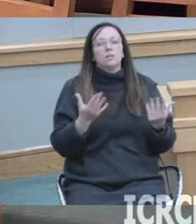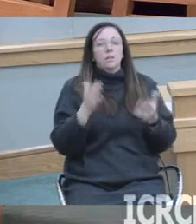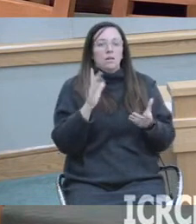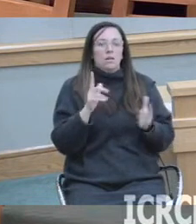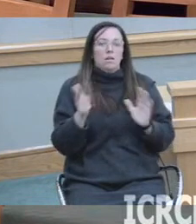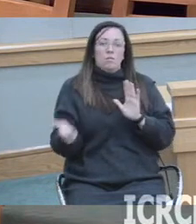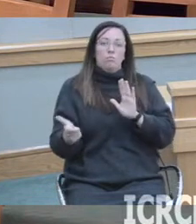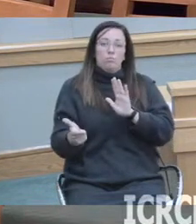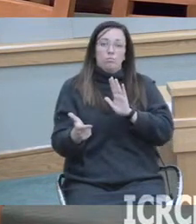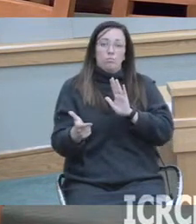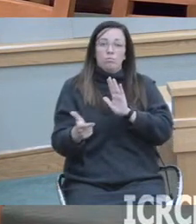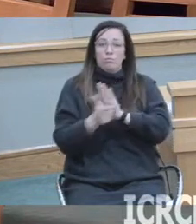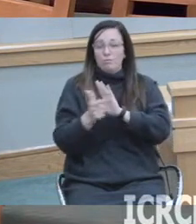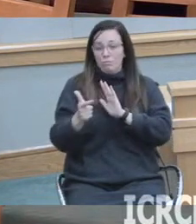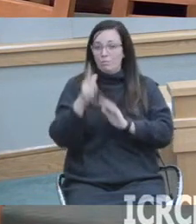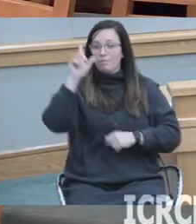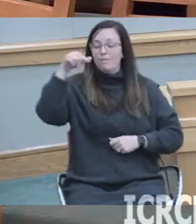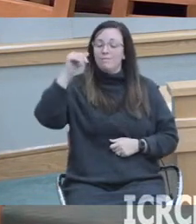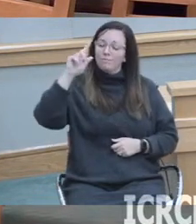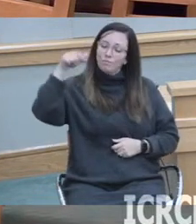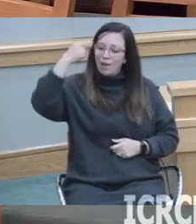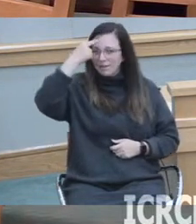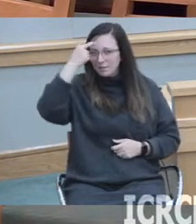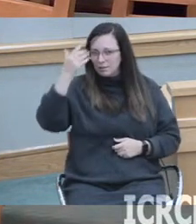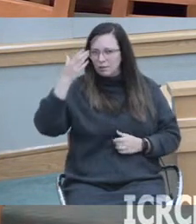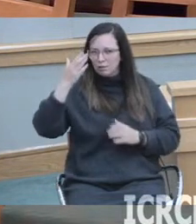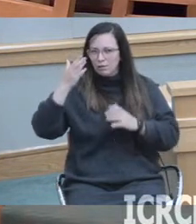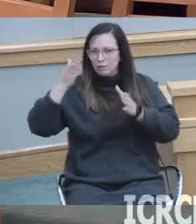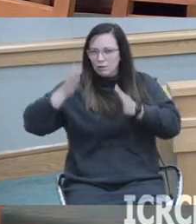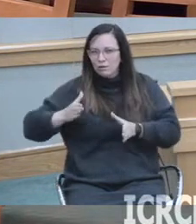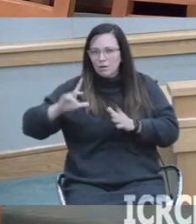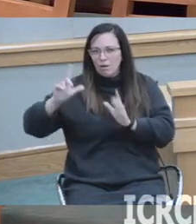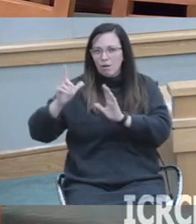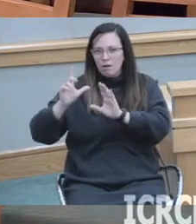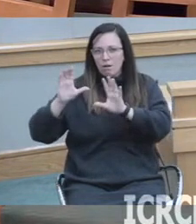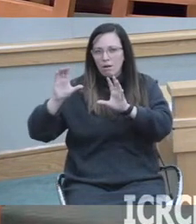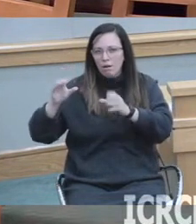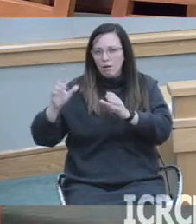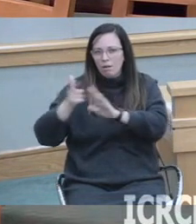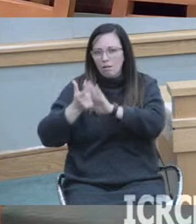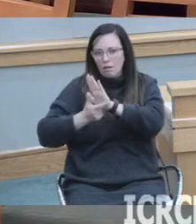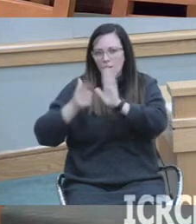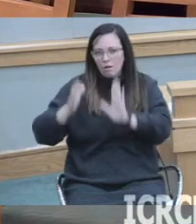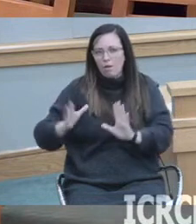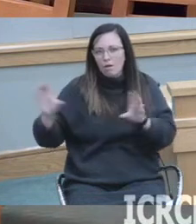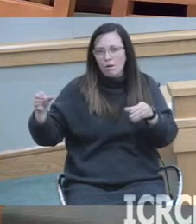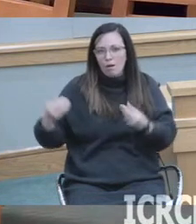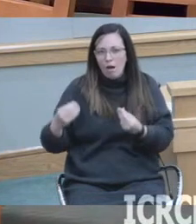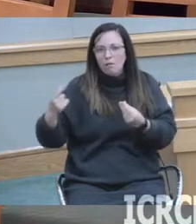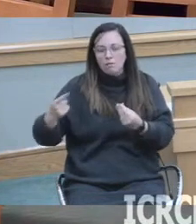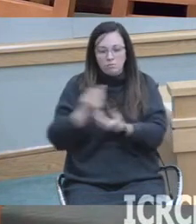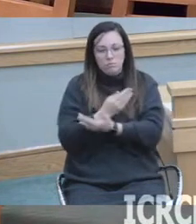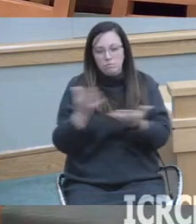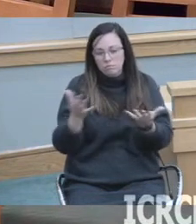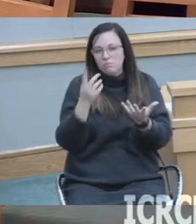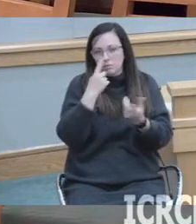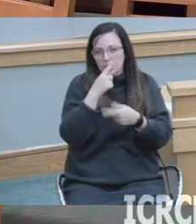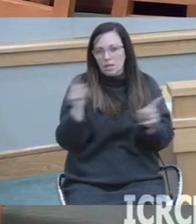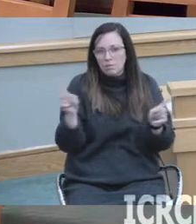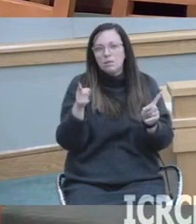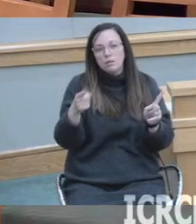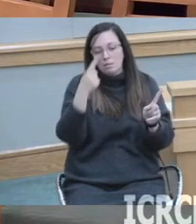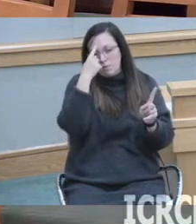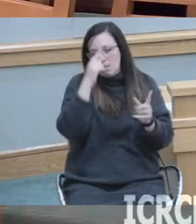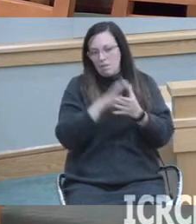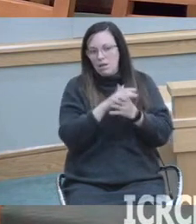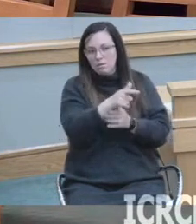prosecutor's office on Monday released a statement that they believe that Sergeant Terhart acted appropriately and lawfully,